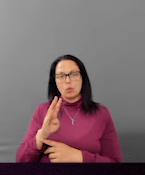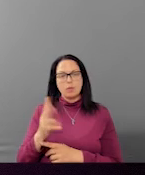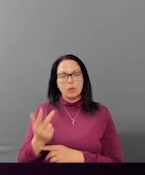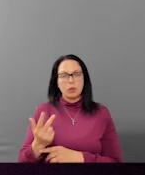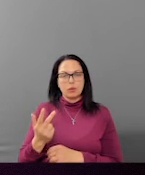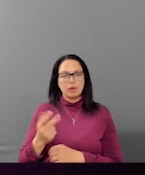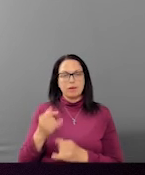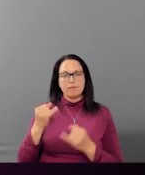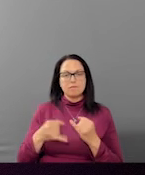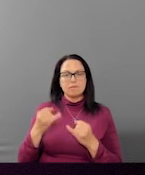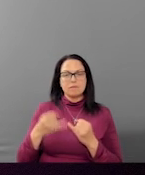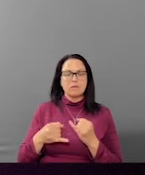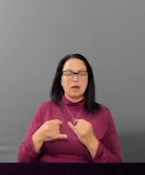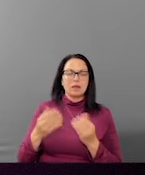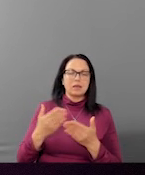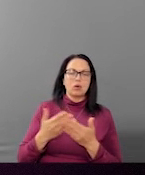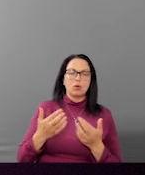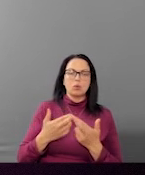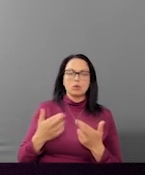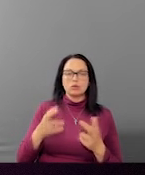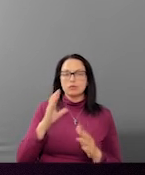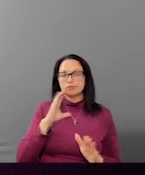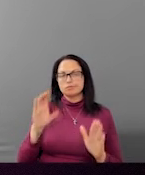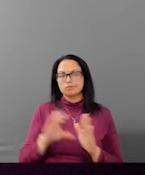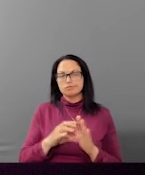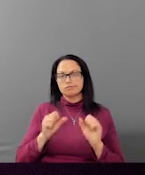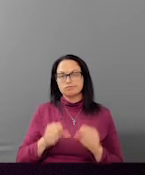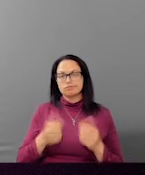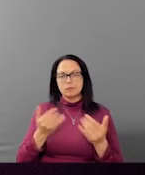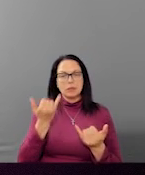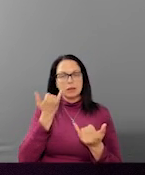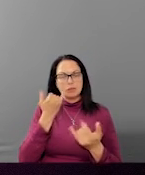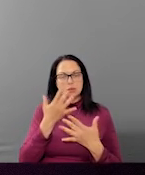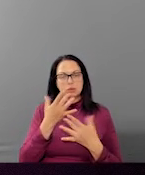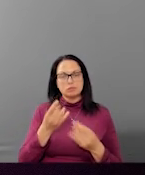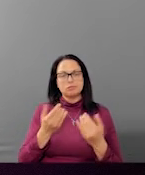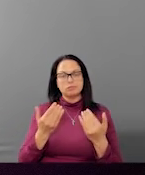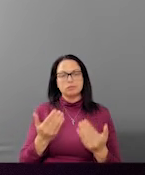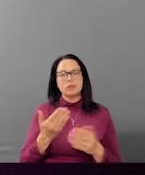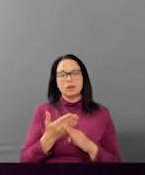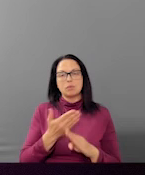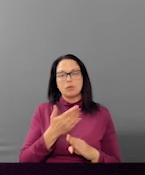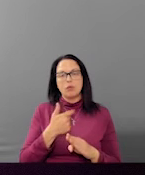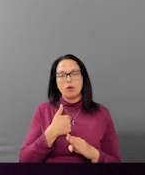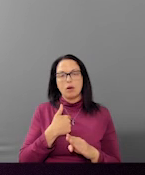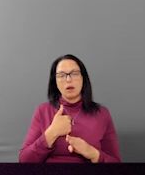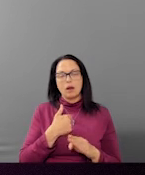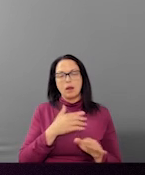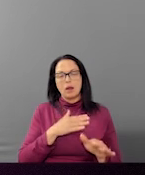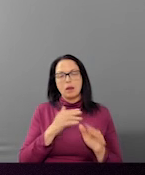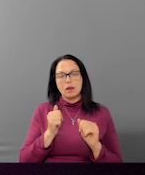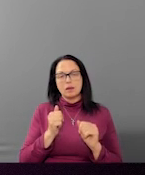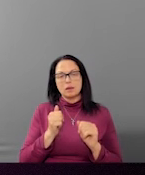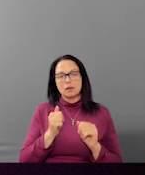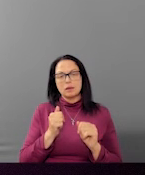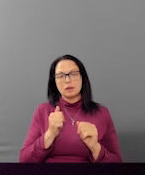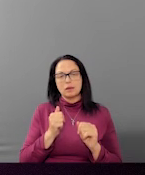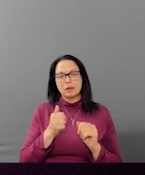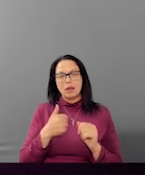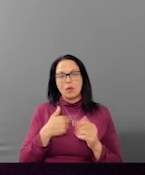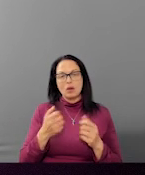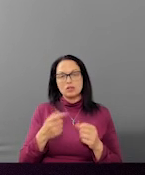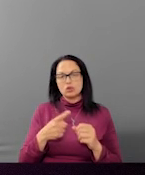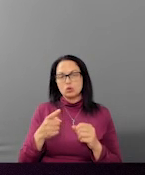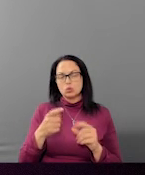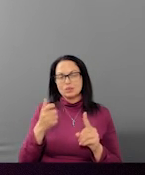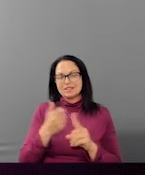Finally, here are the resources for you to take a picture of if anybody's interested. And before I actually go to commemorate my first talk, I want to take a selfie with